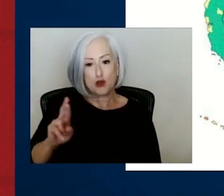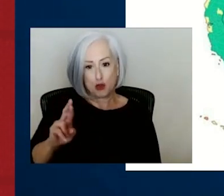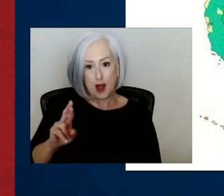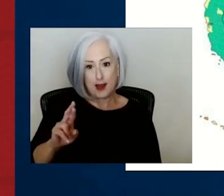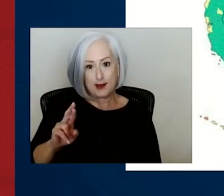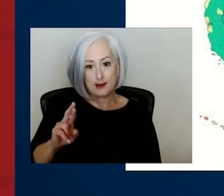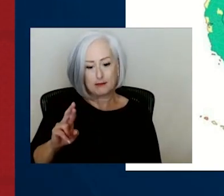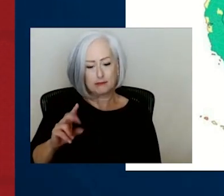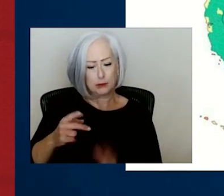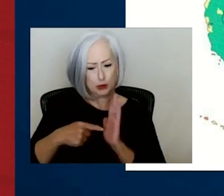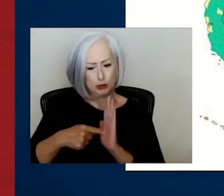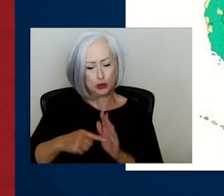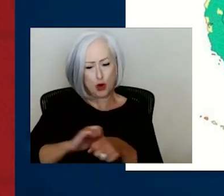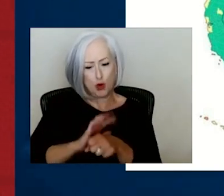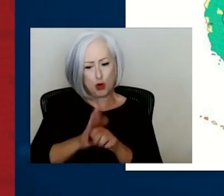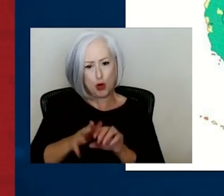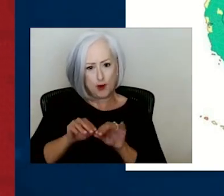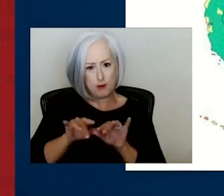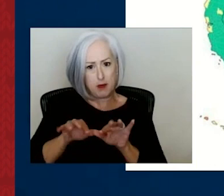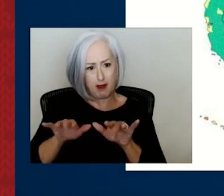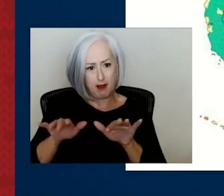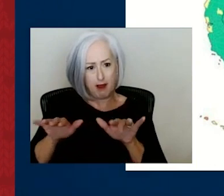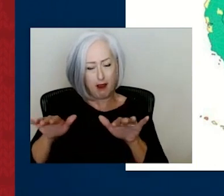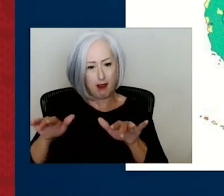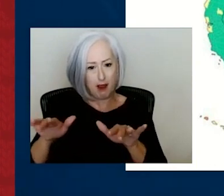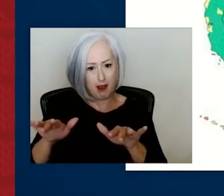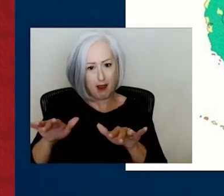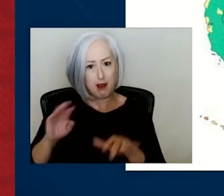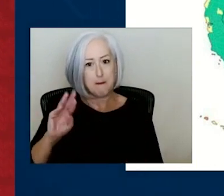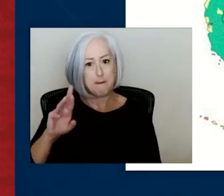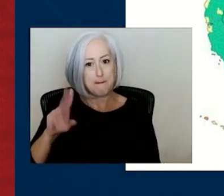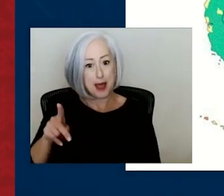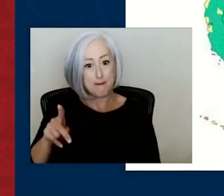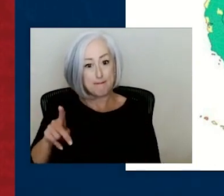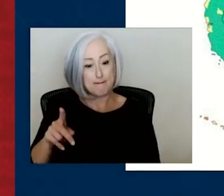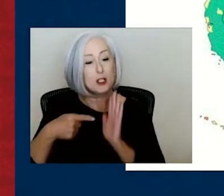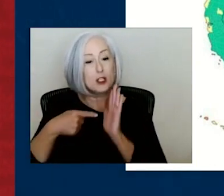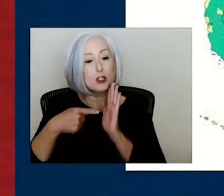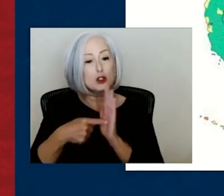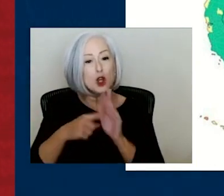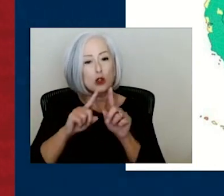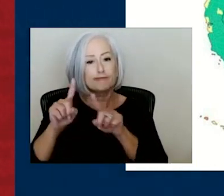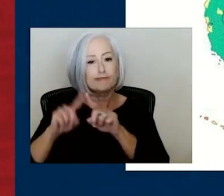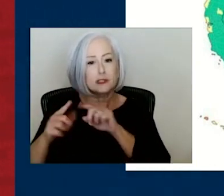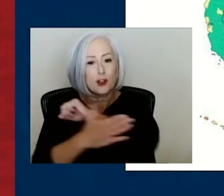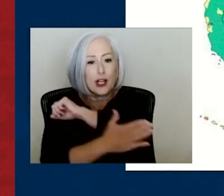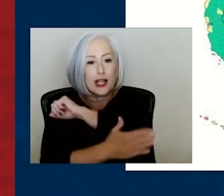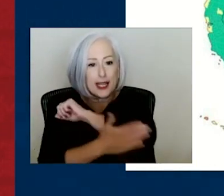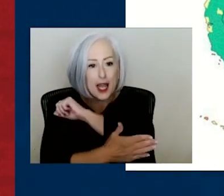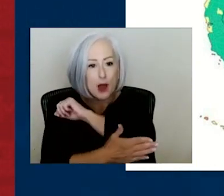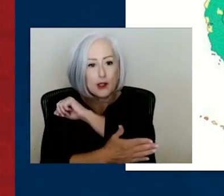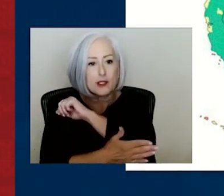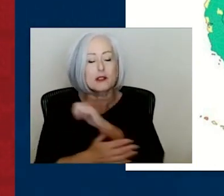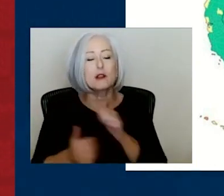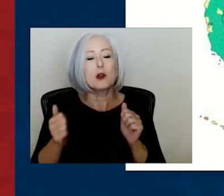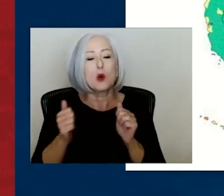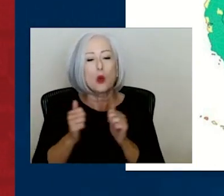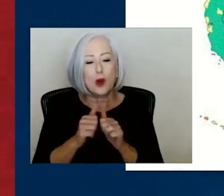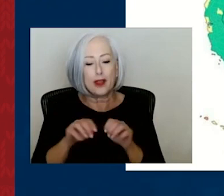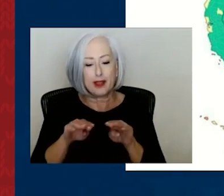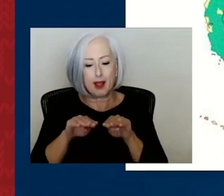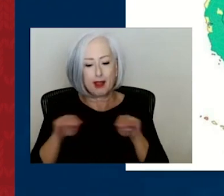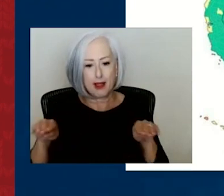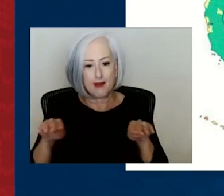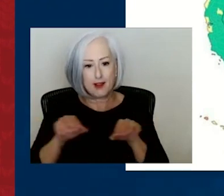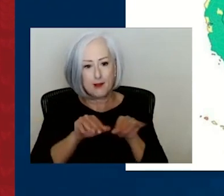So essentially that explains counties that have the level of transmission going on within the counties.